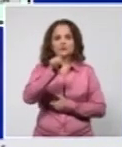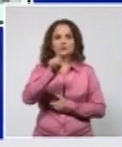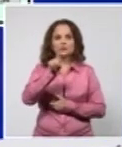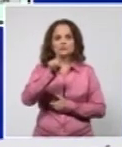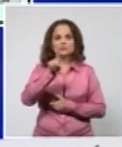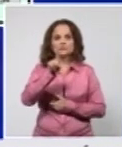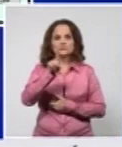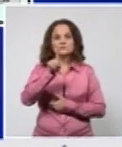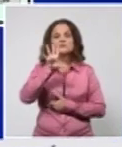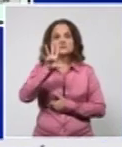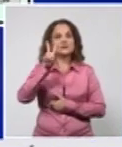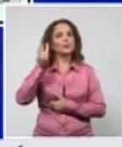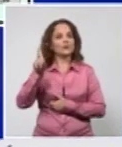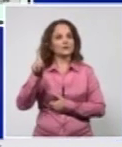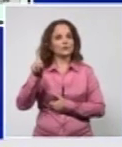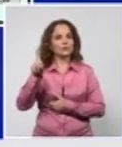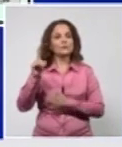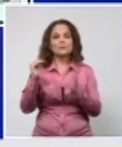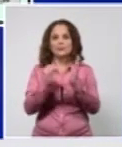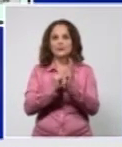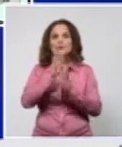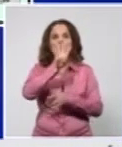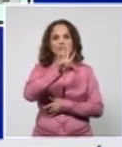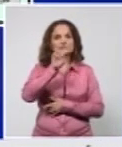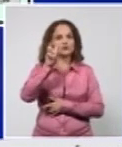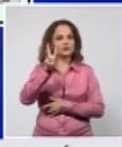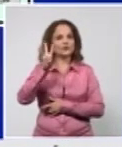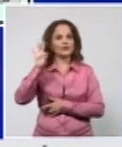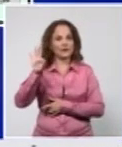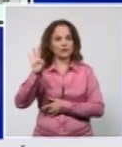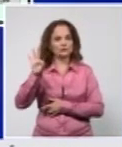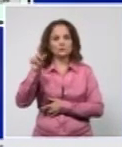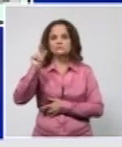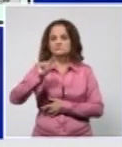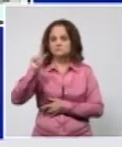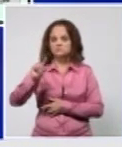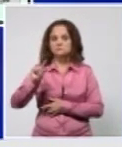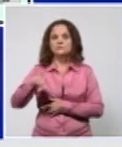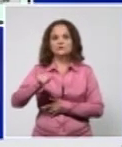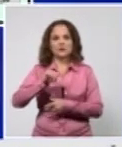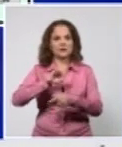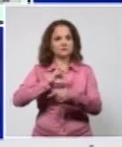95,542, and Brazil a higher figure with